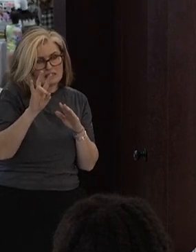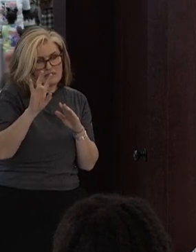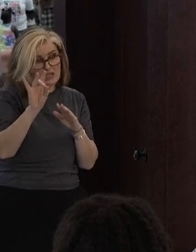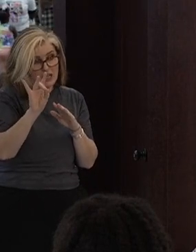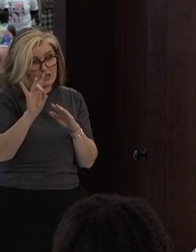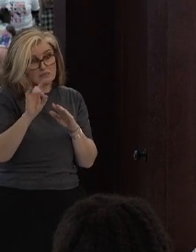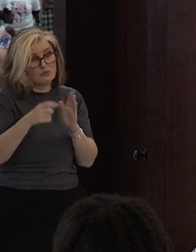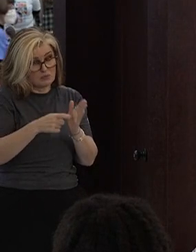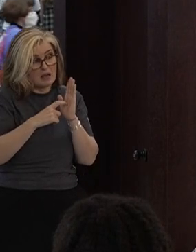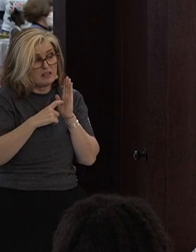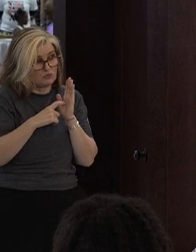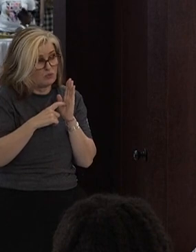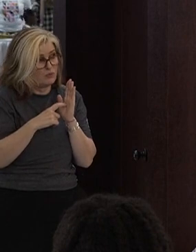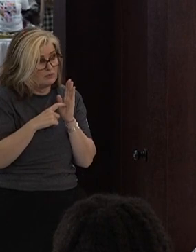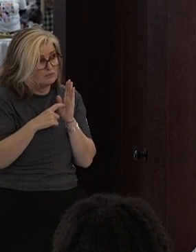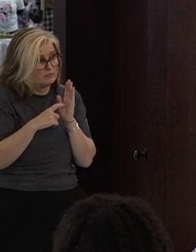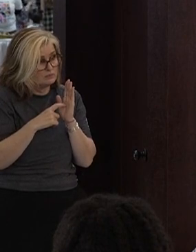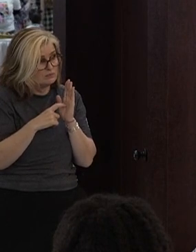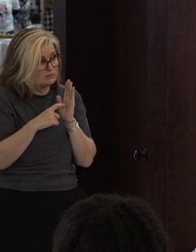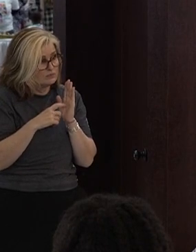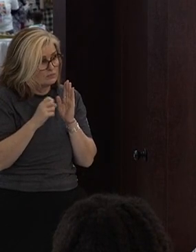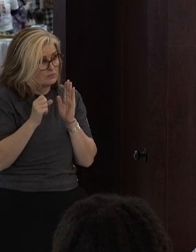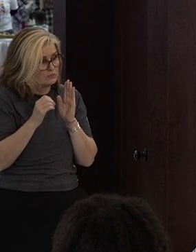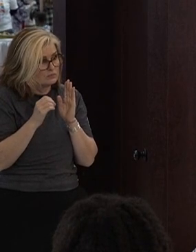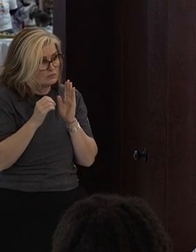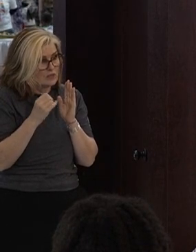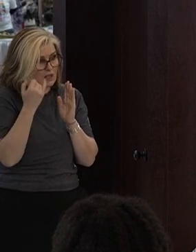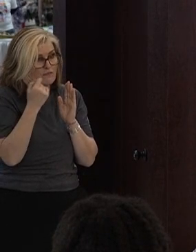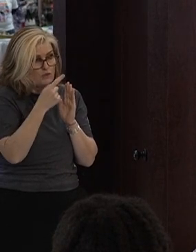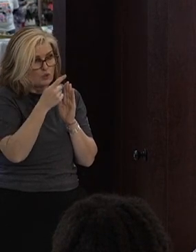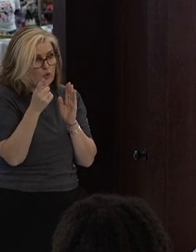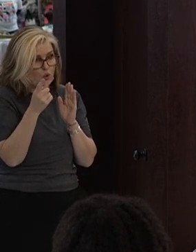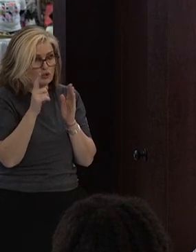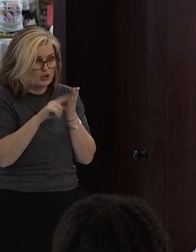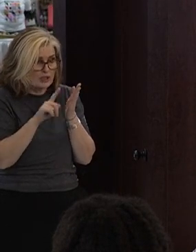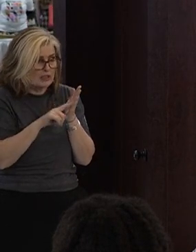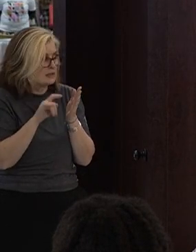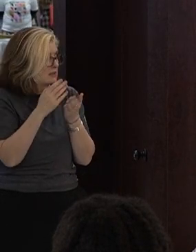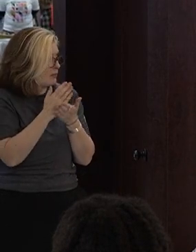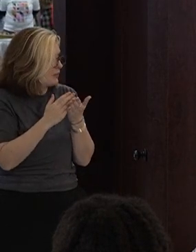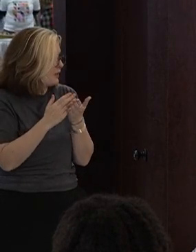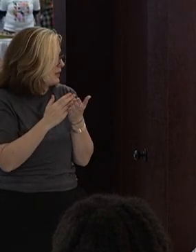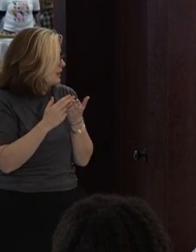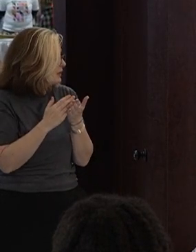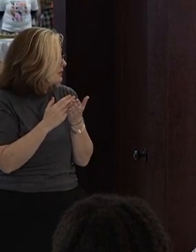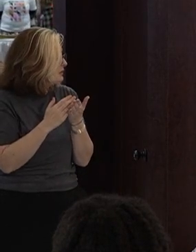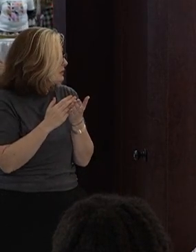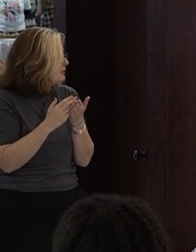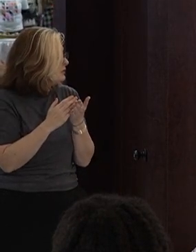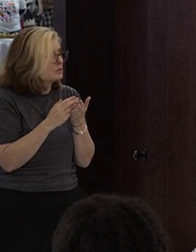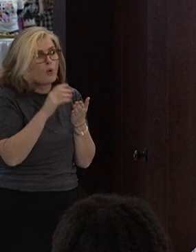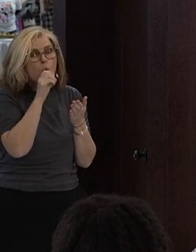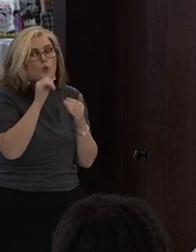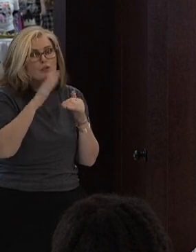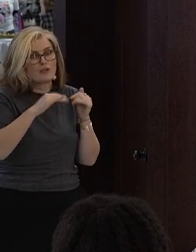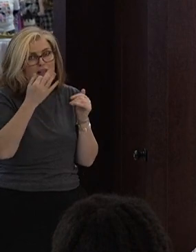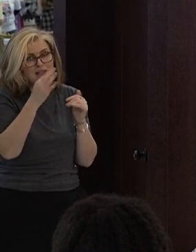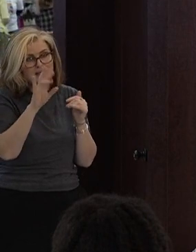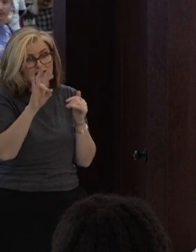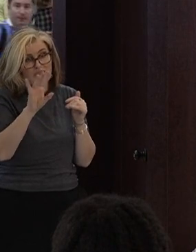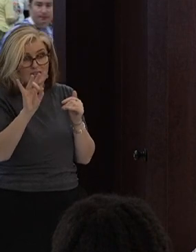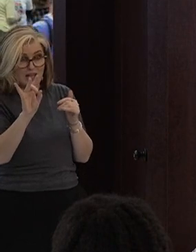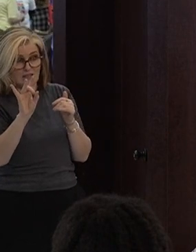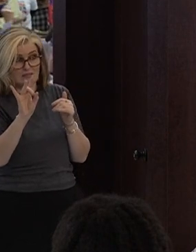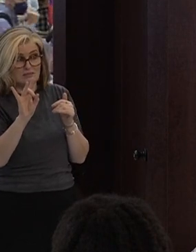it was mandatory. So if you're looking something up that is older than